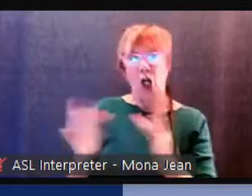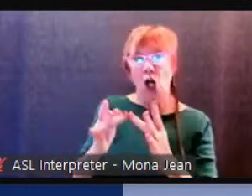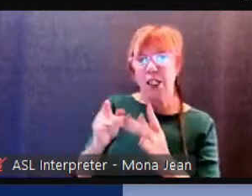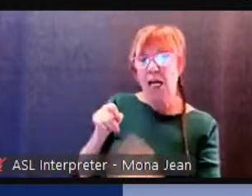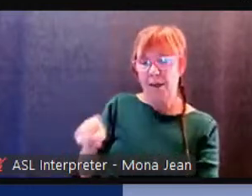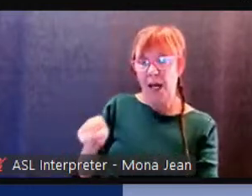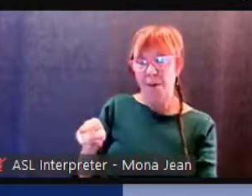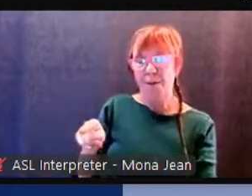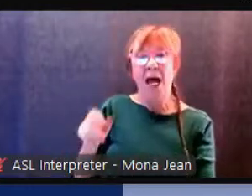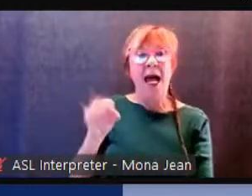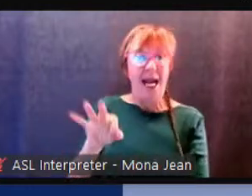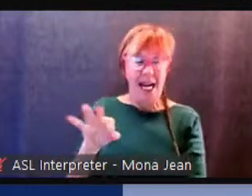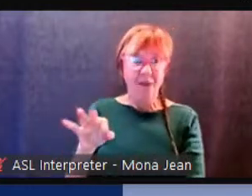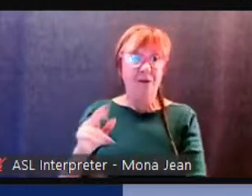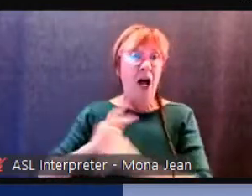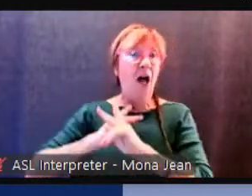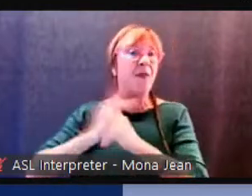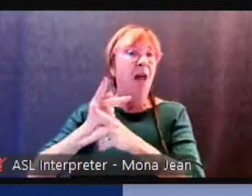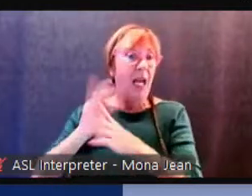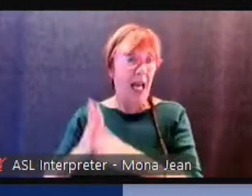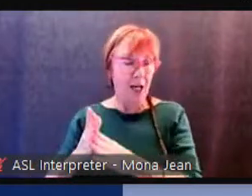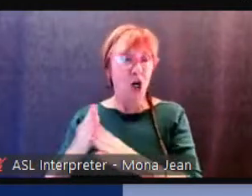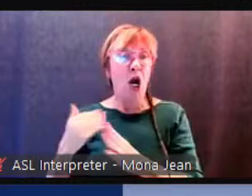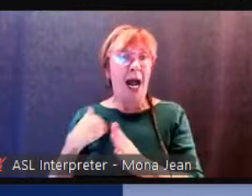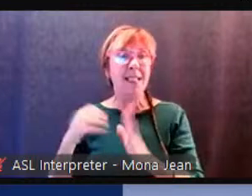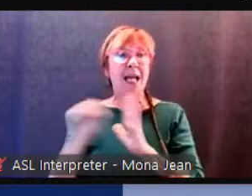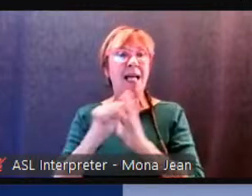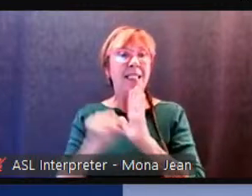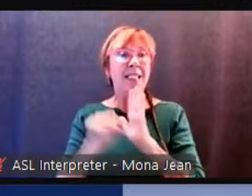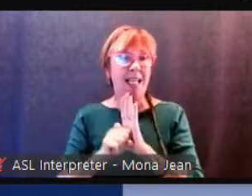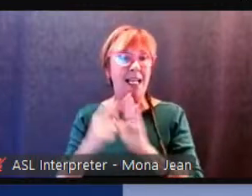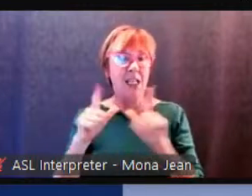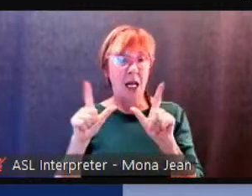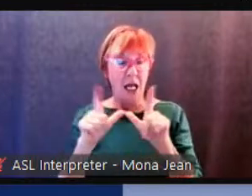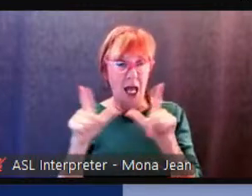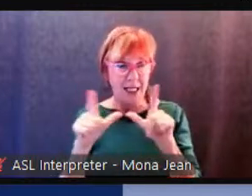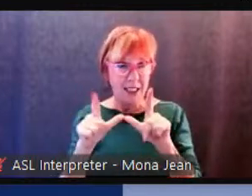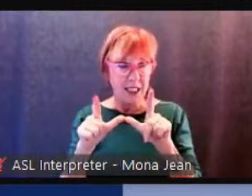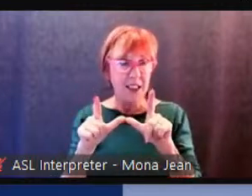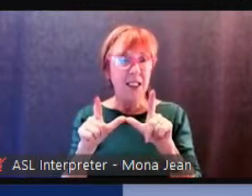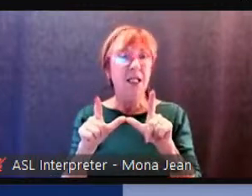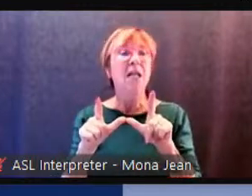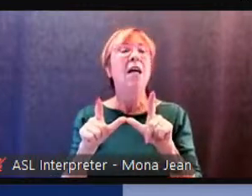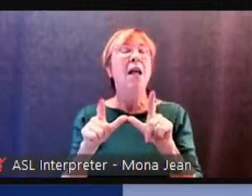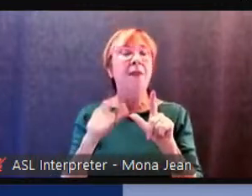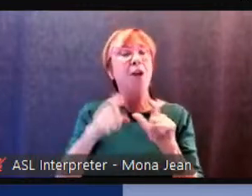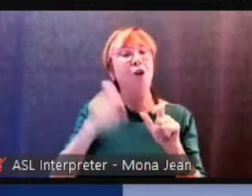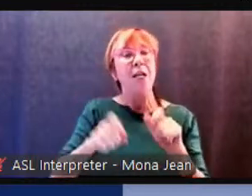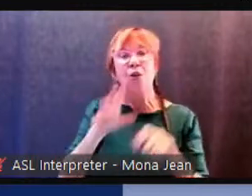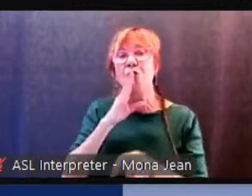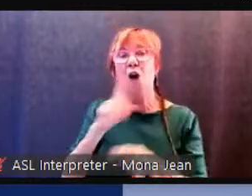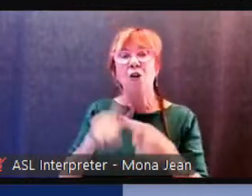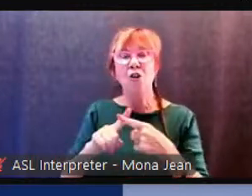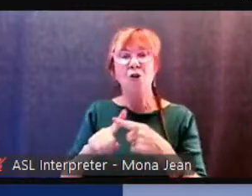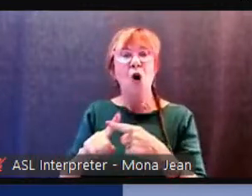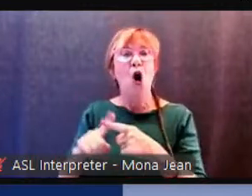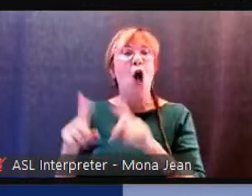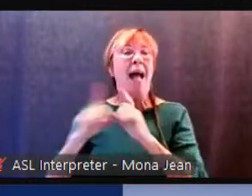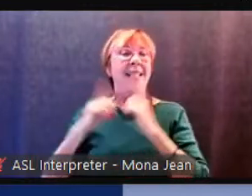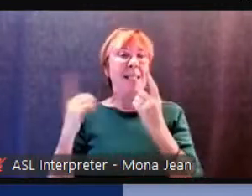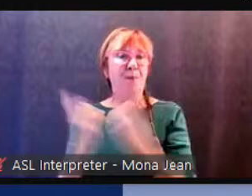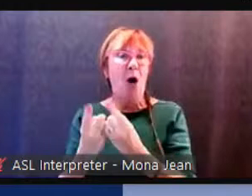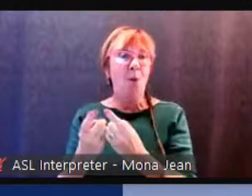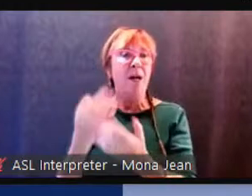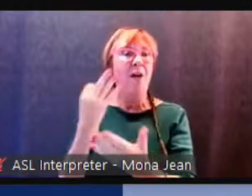if the lender is a state licensed financial institution, the complaint or the issue should be referred to the Department of Financial Protection